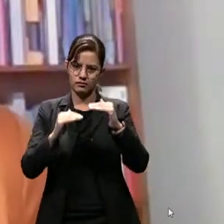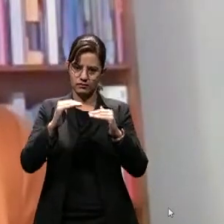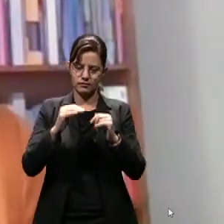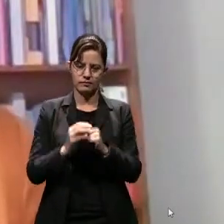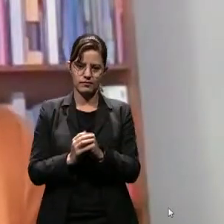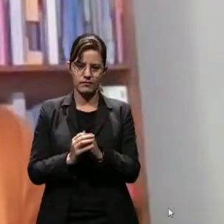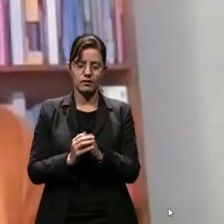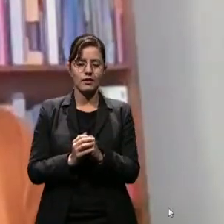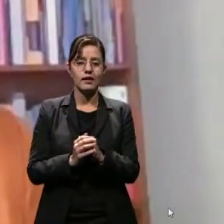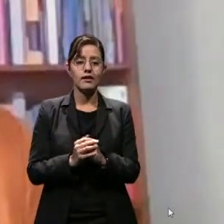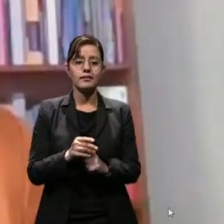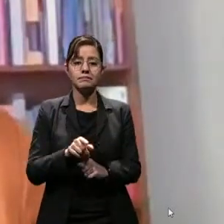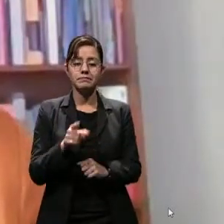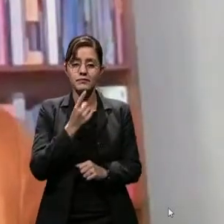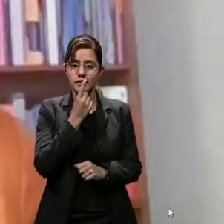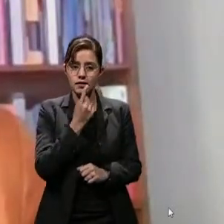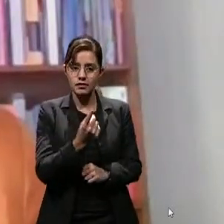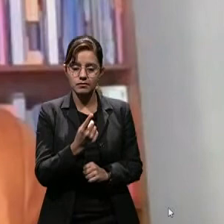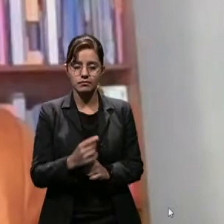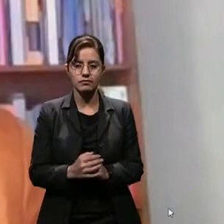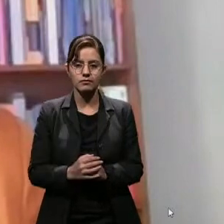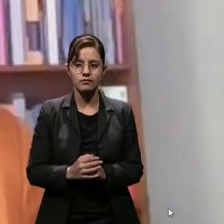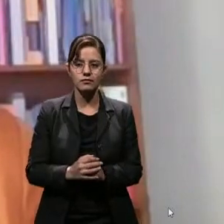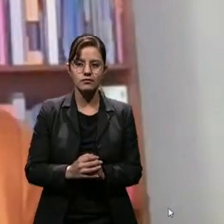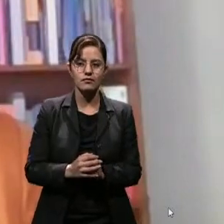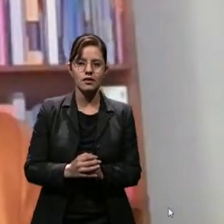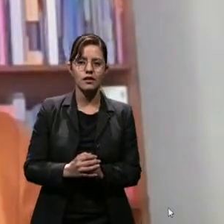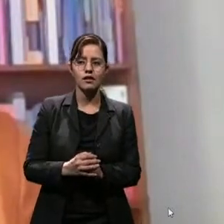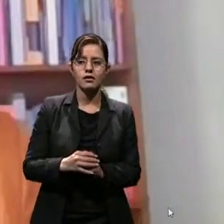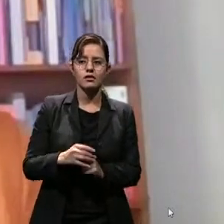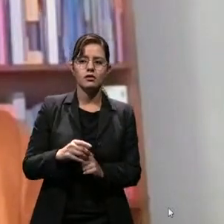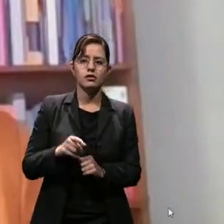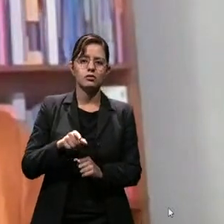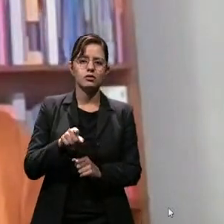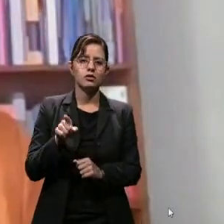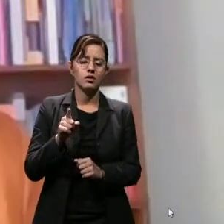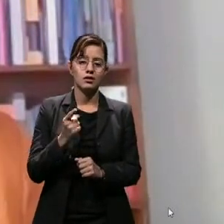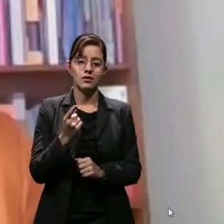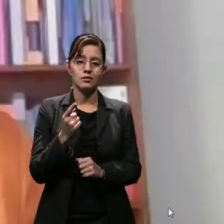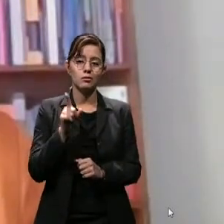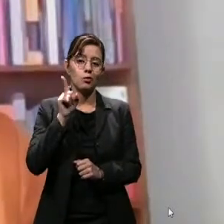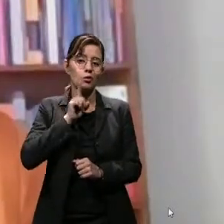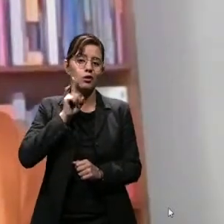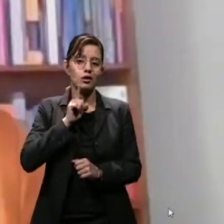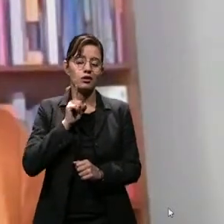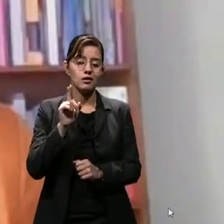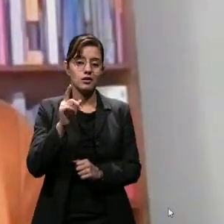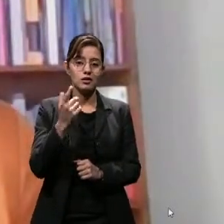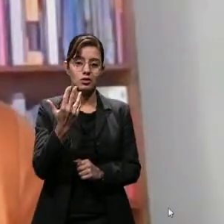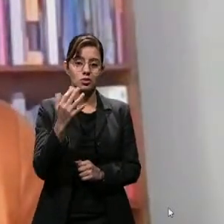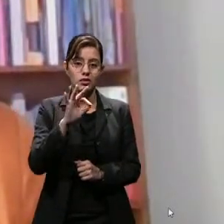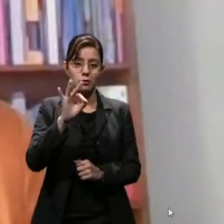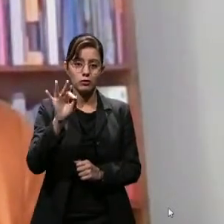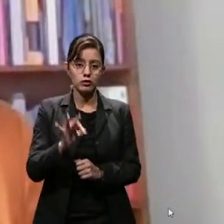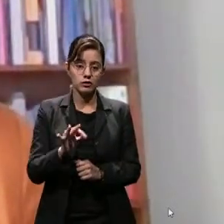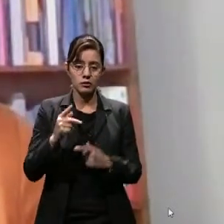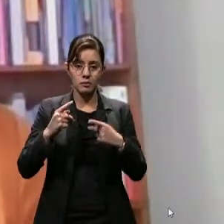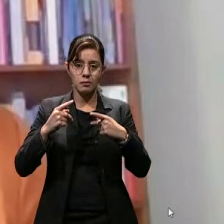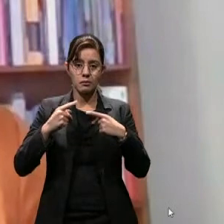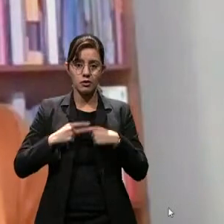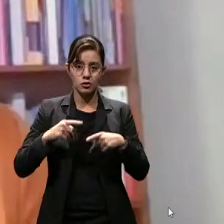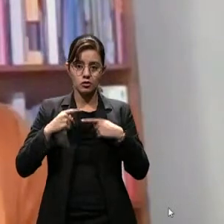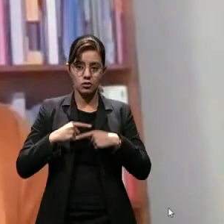And we are appealing to the fact that the interest of more than half of the population is left